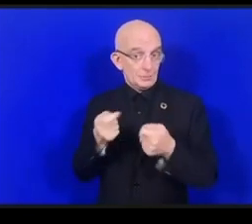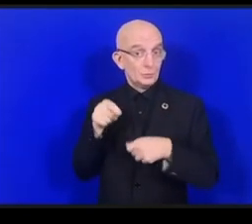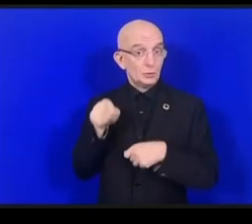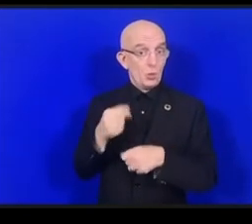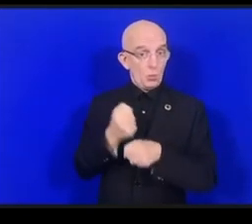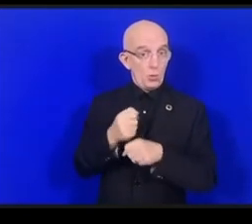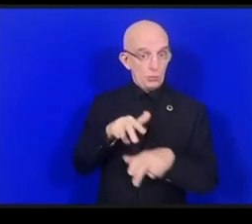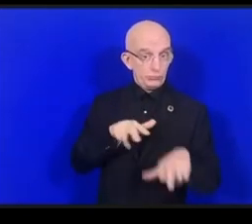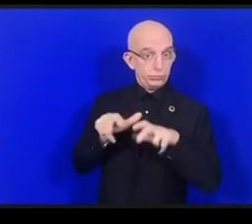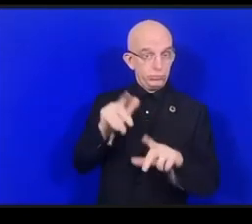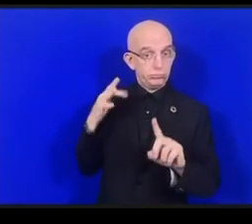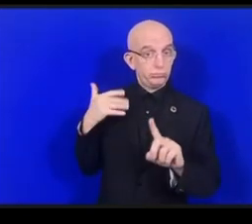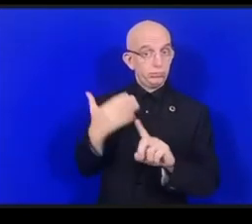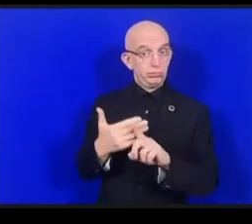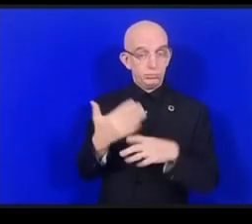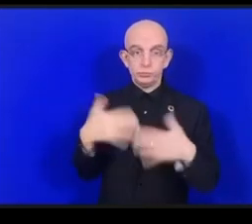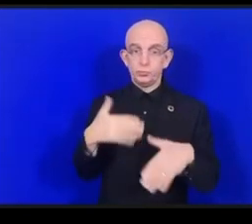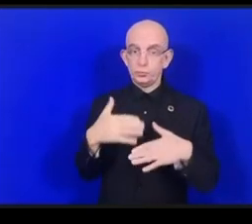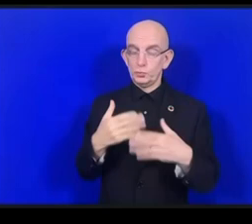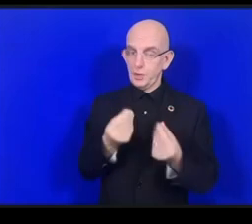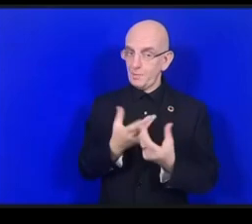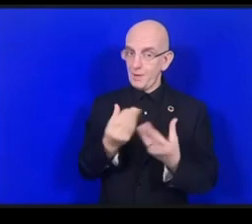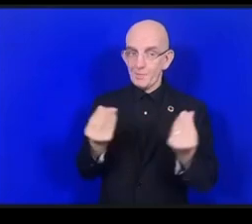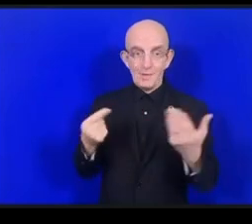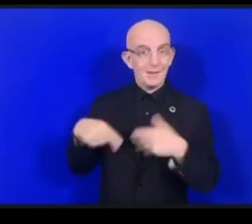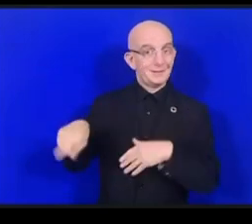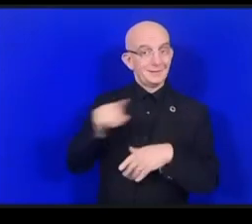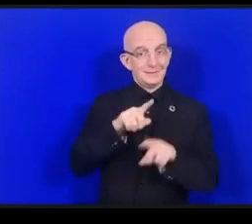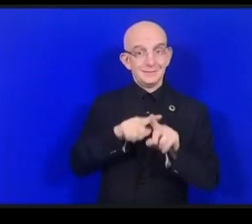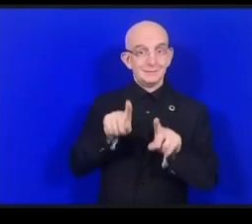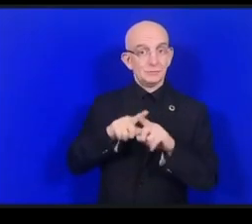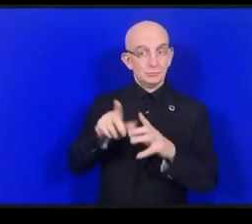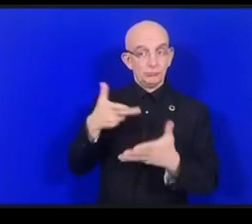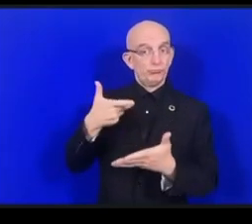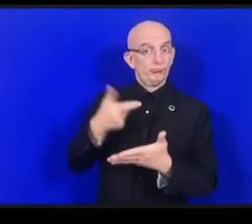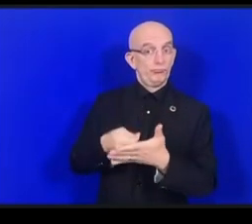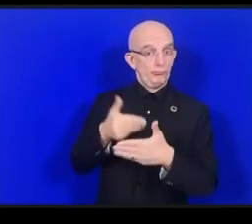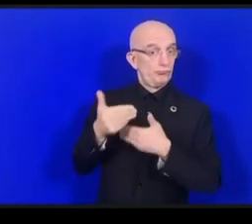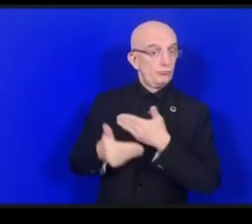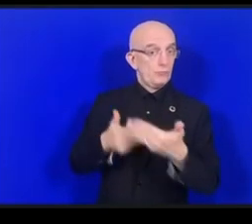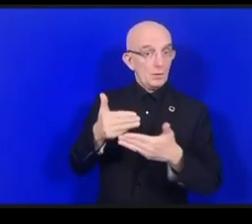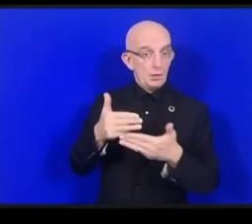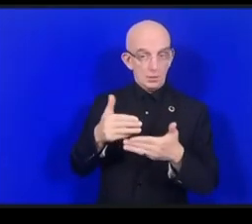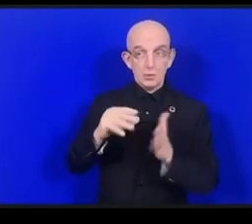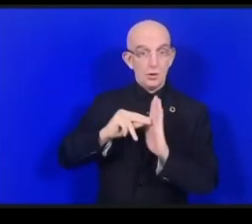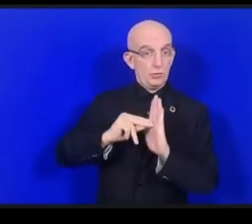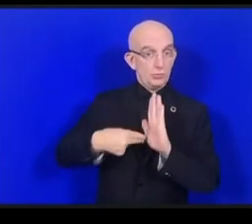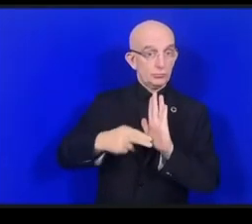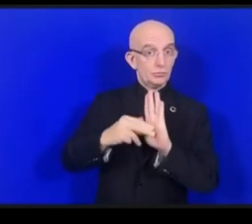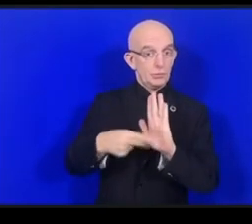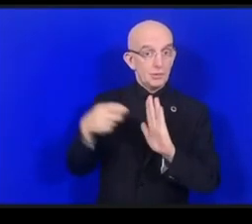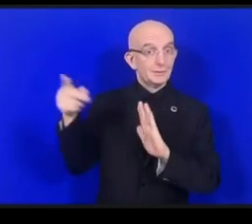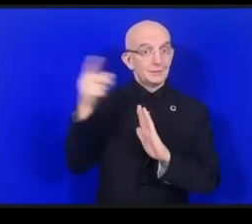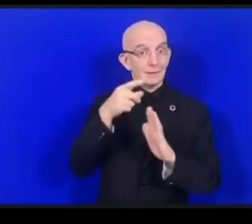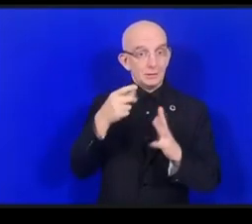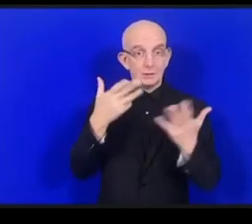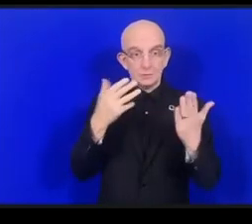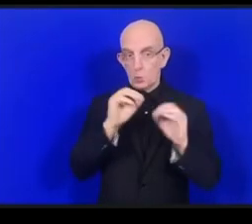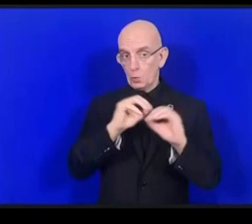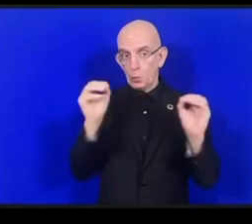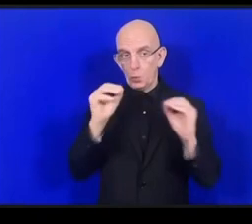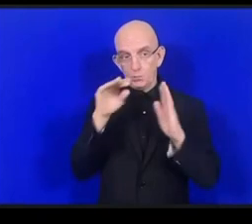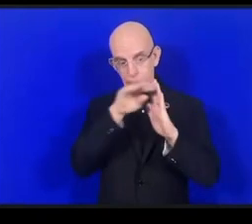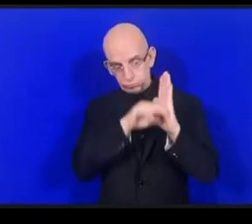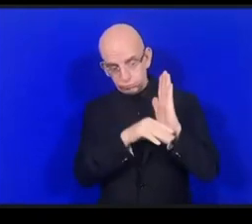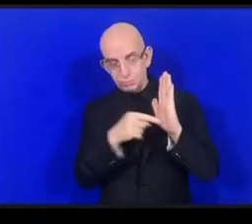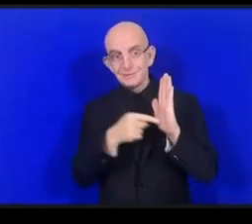specify cybersecurity standards. When government offices, for example, go out to purchase devices